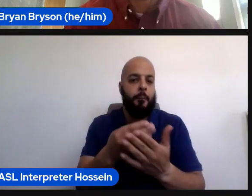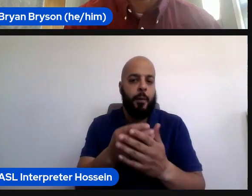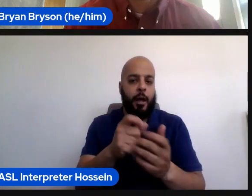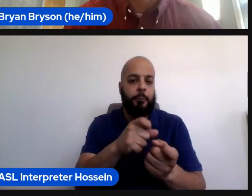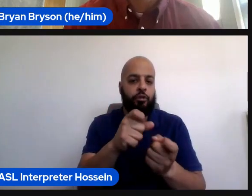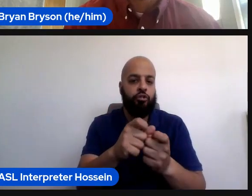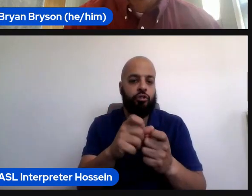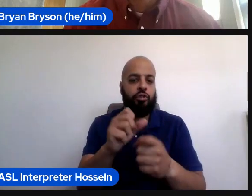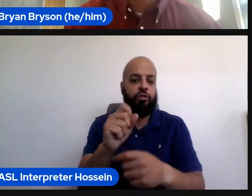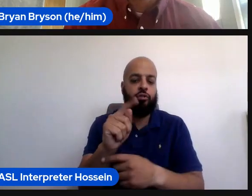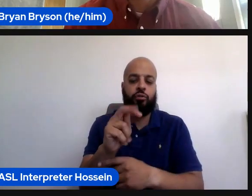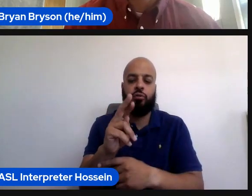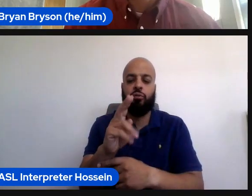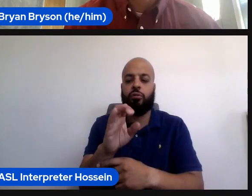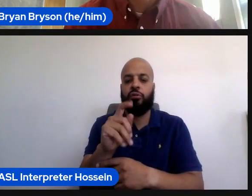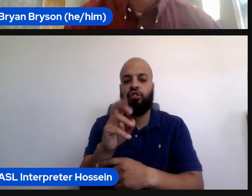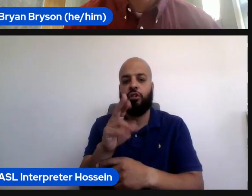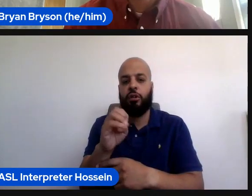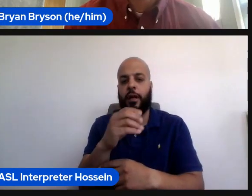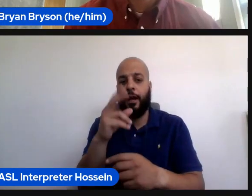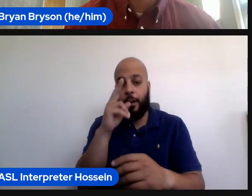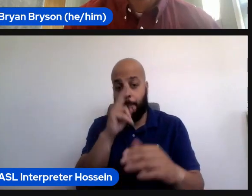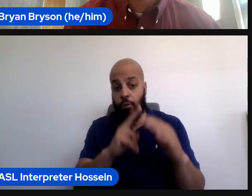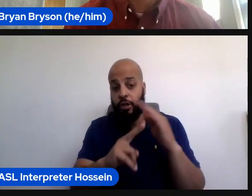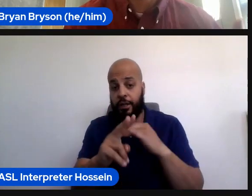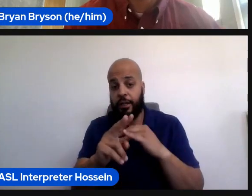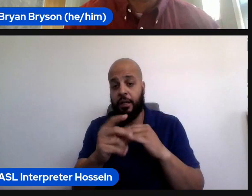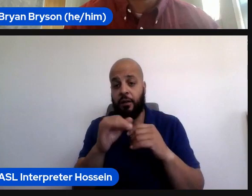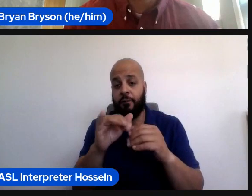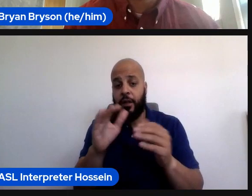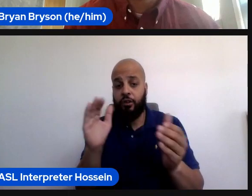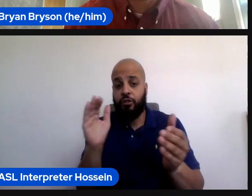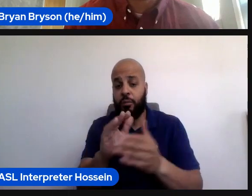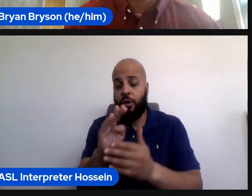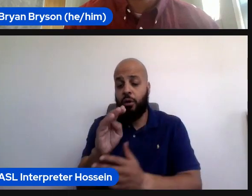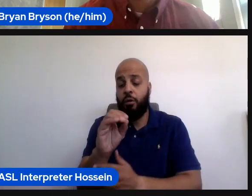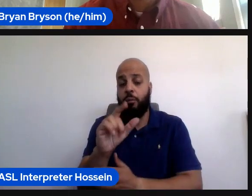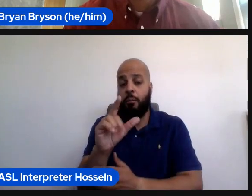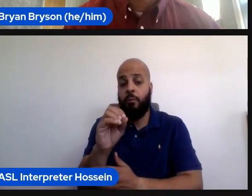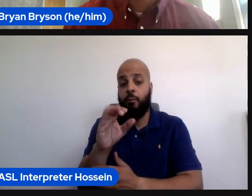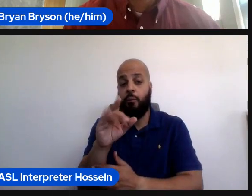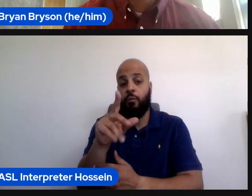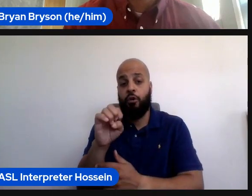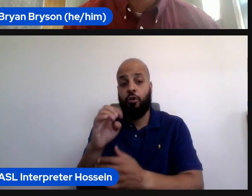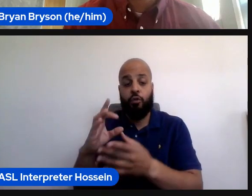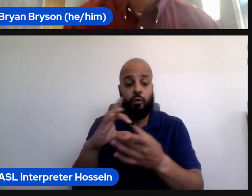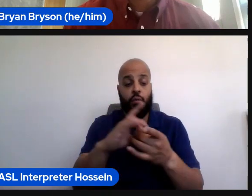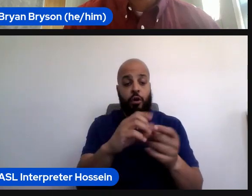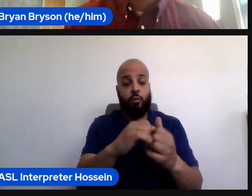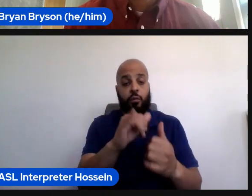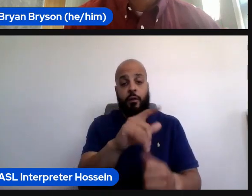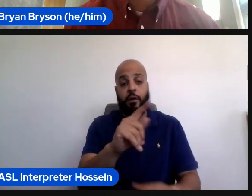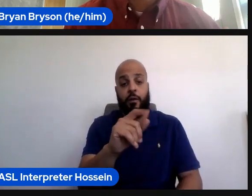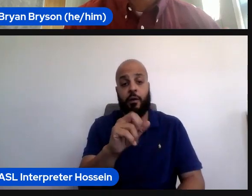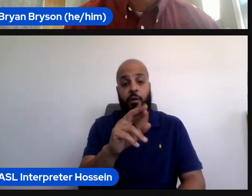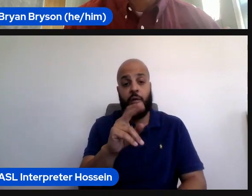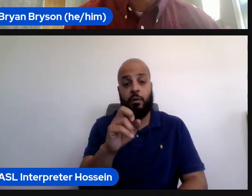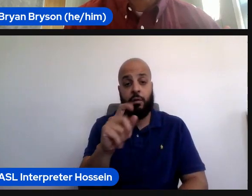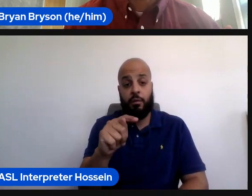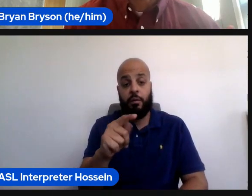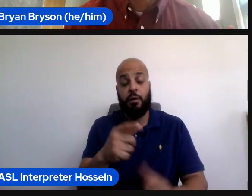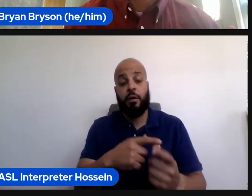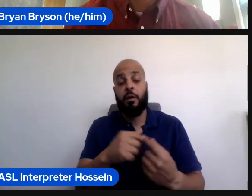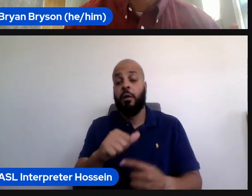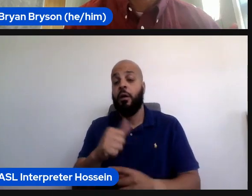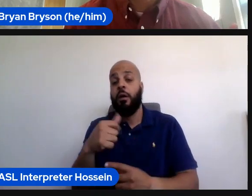the structure of the small molecule bound to the target. And then the other place is really thinking